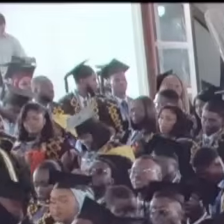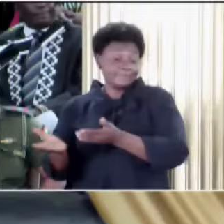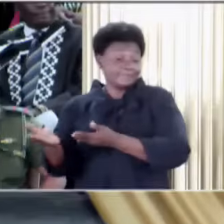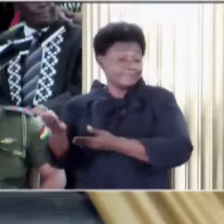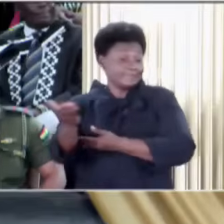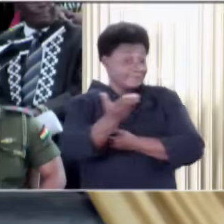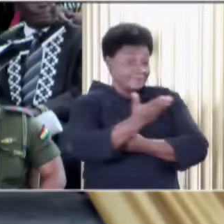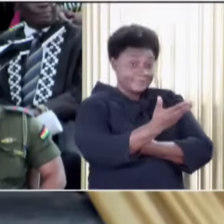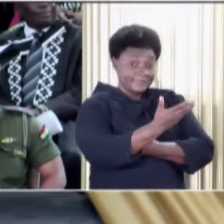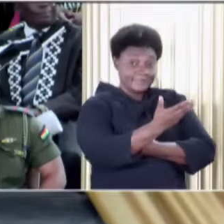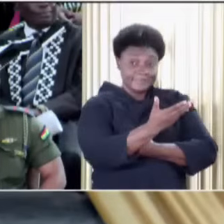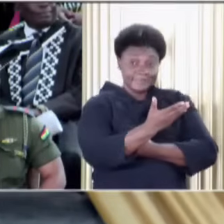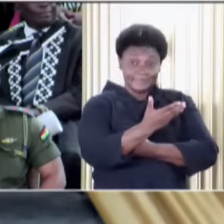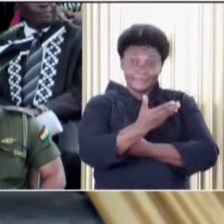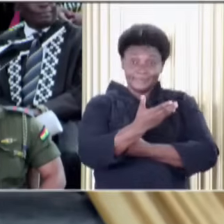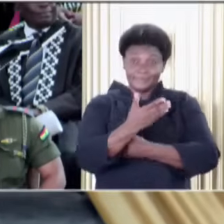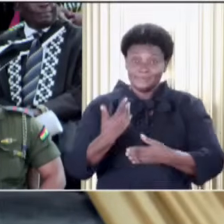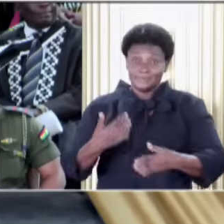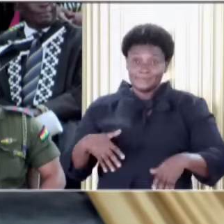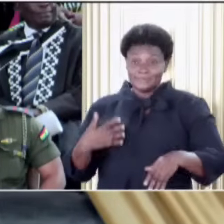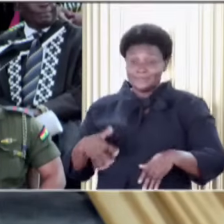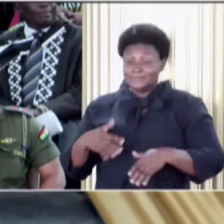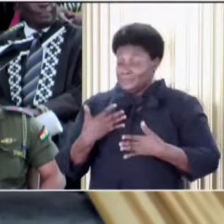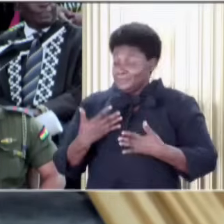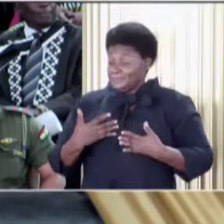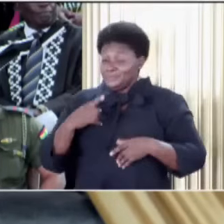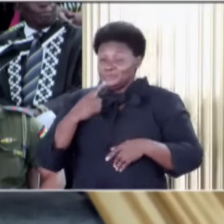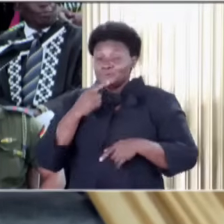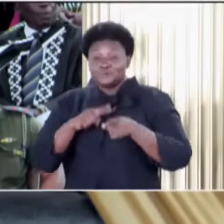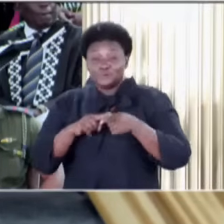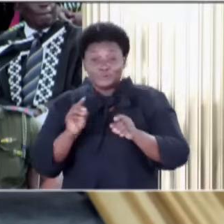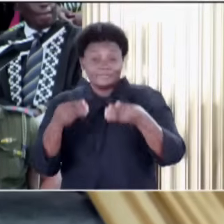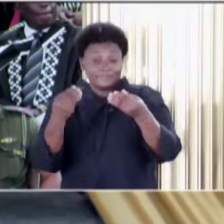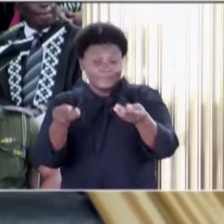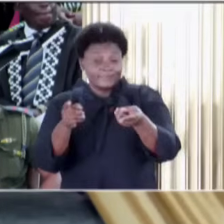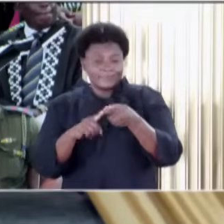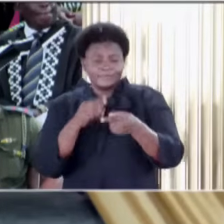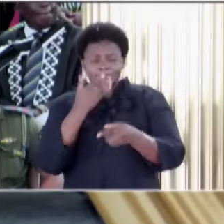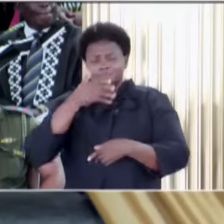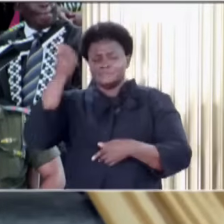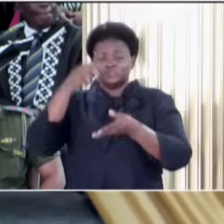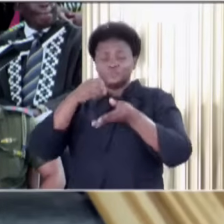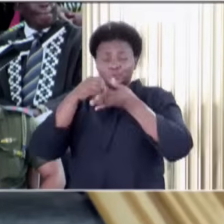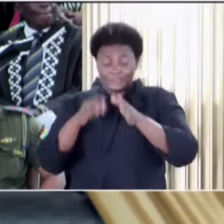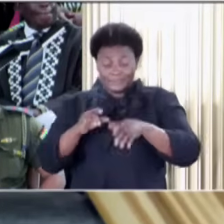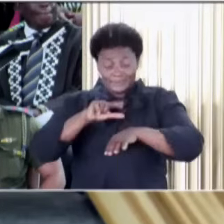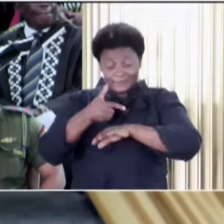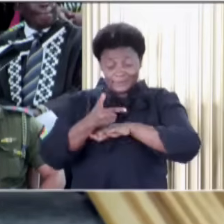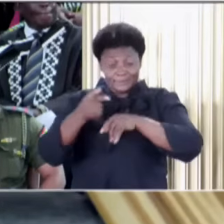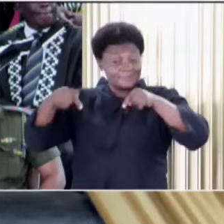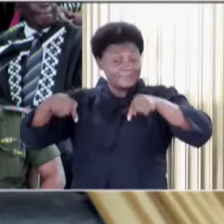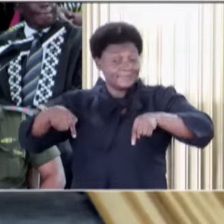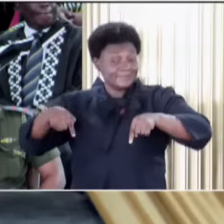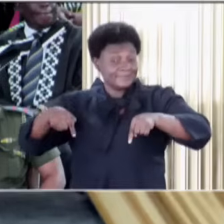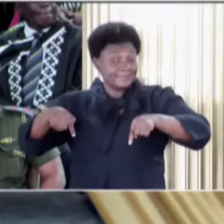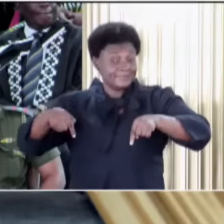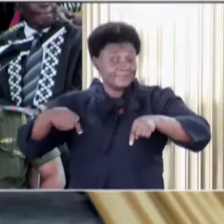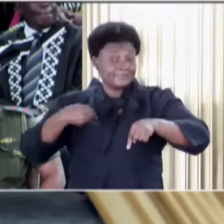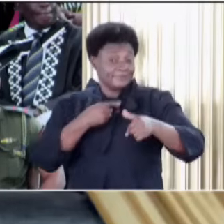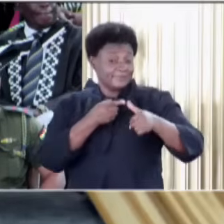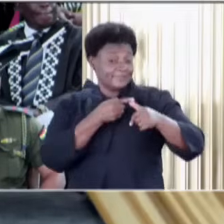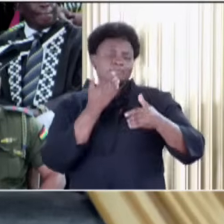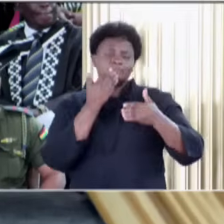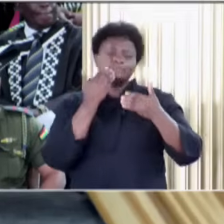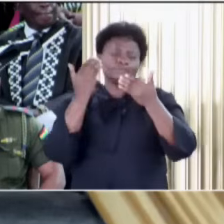I'm thrilled for the privilege to deliver this speech as the valedictorian of this graduating class today. First, I would like to thank